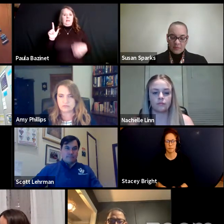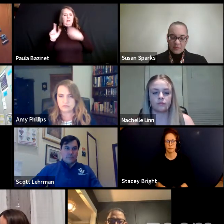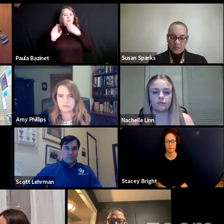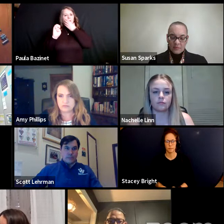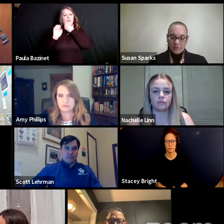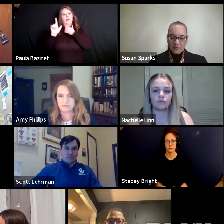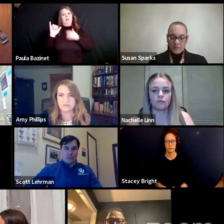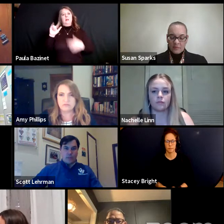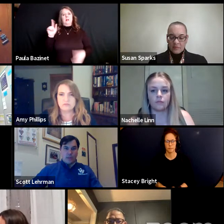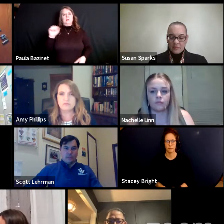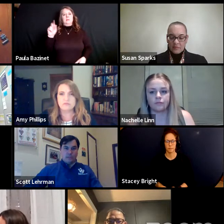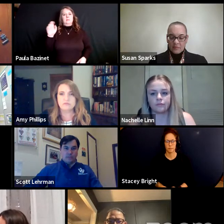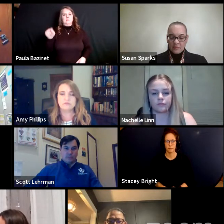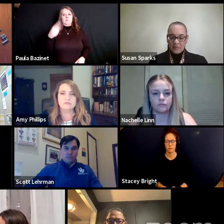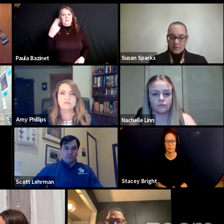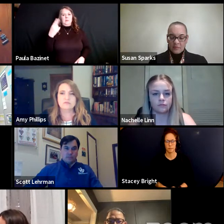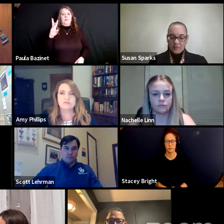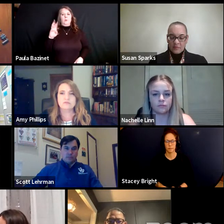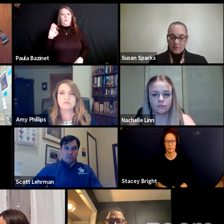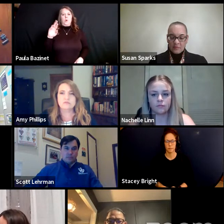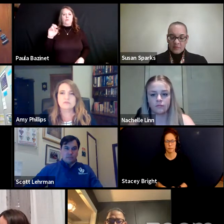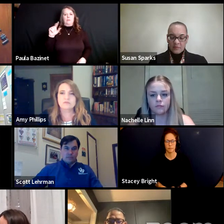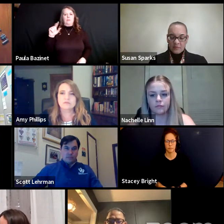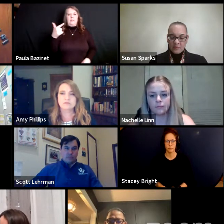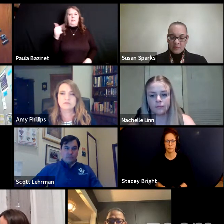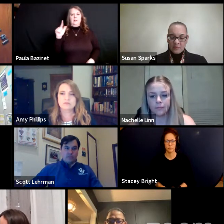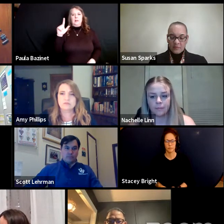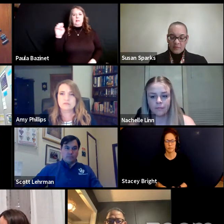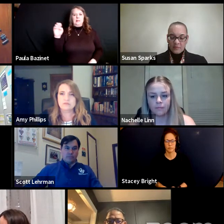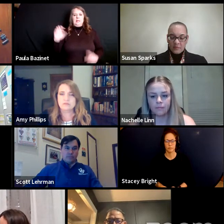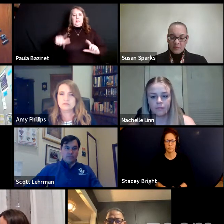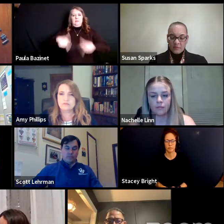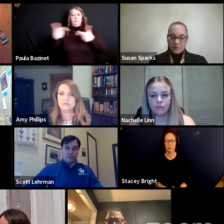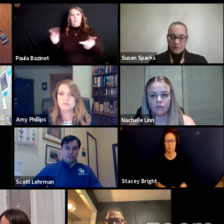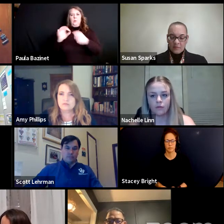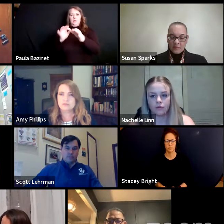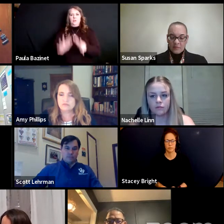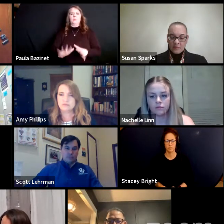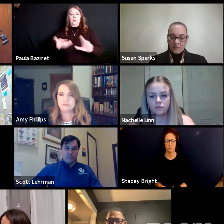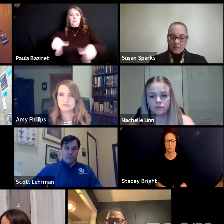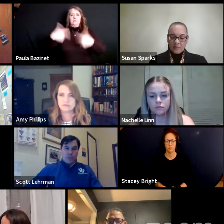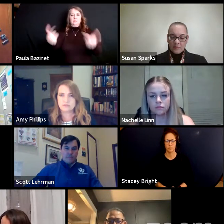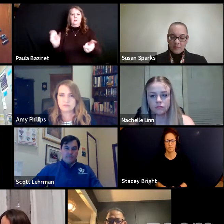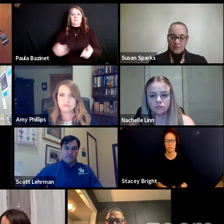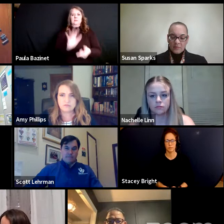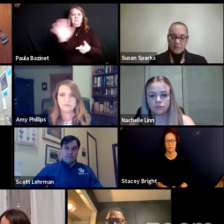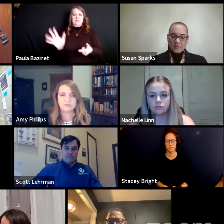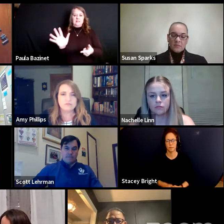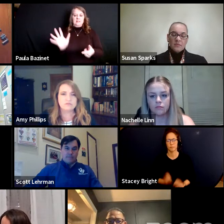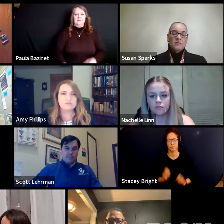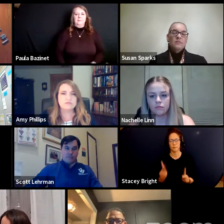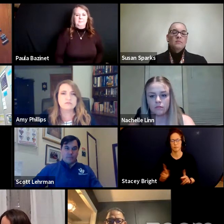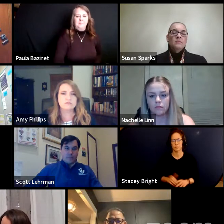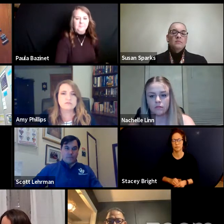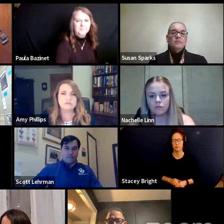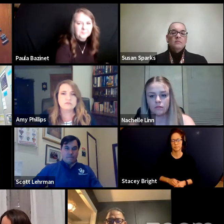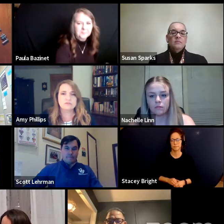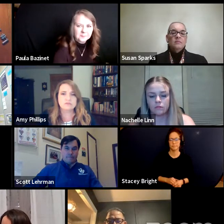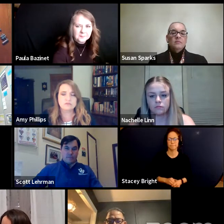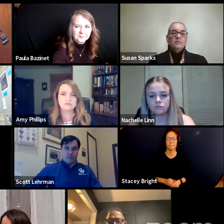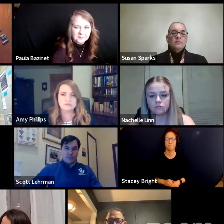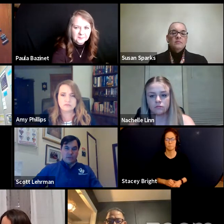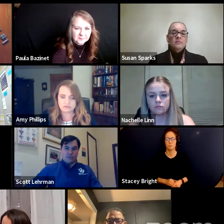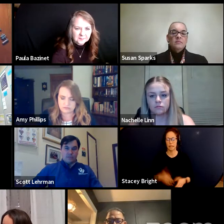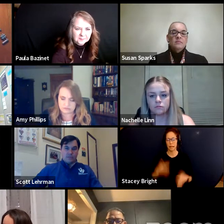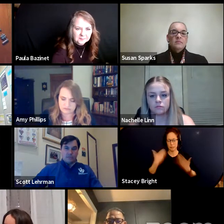after Sarah. Ms. Woods, your microphone is enabled. Hi, my name is